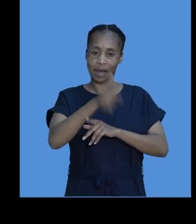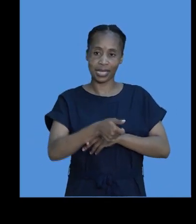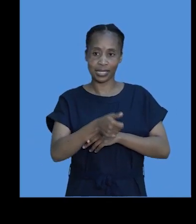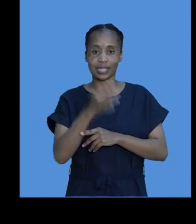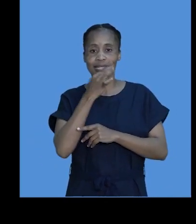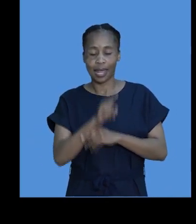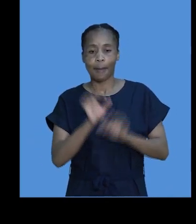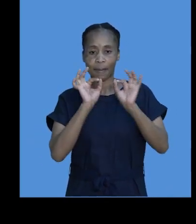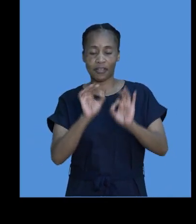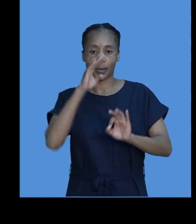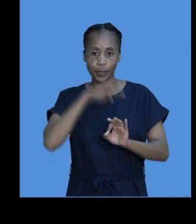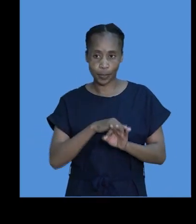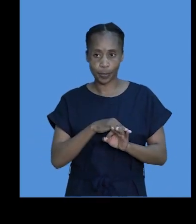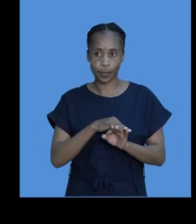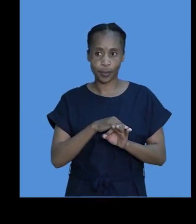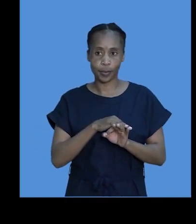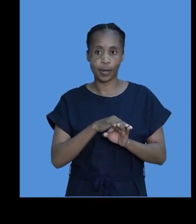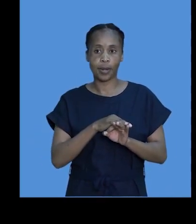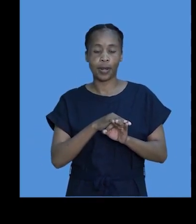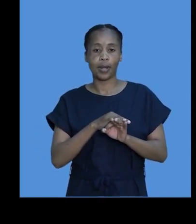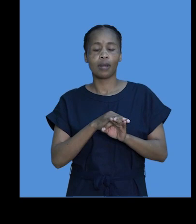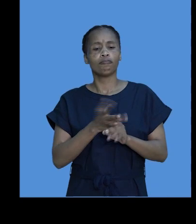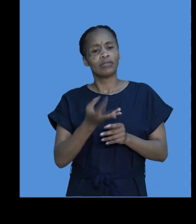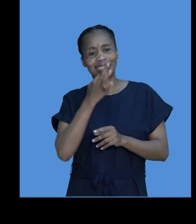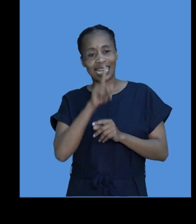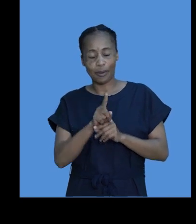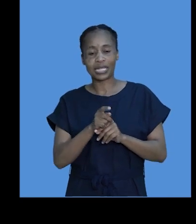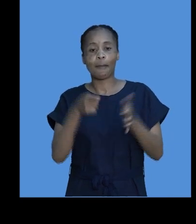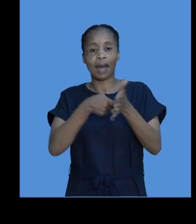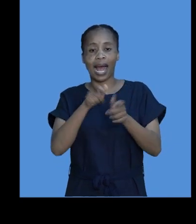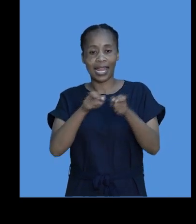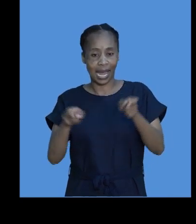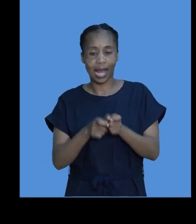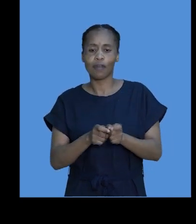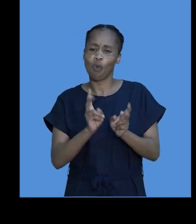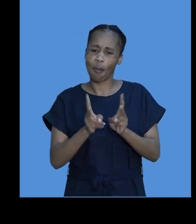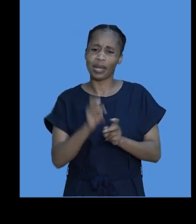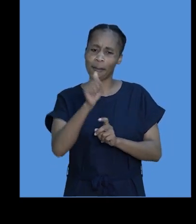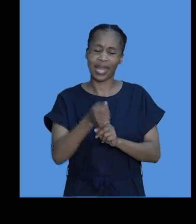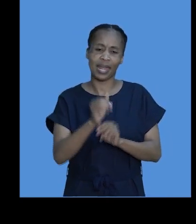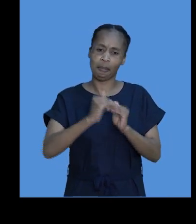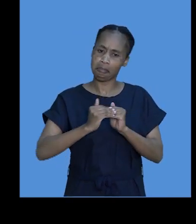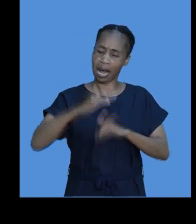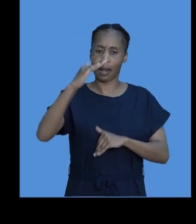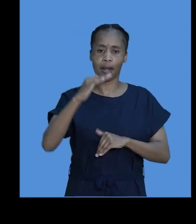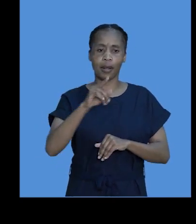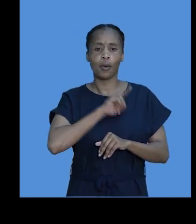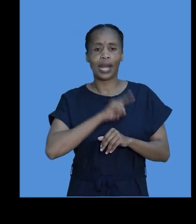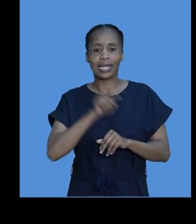prices there. To say imperfect markets or consumers normally pay higher there, because these guys are